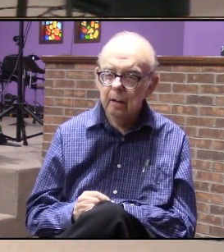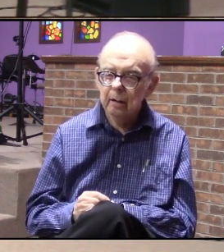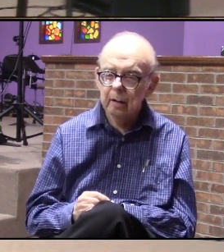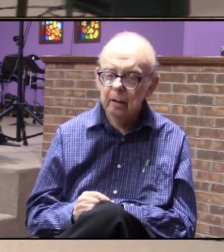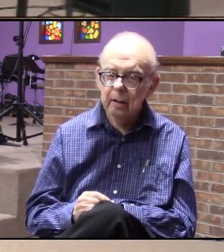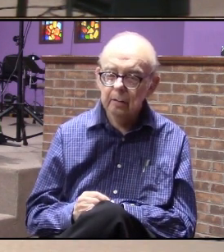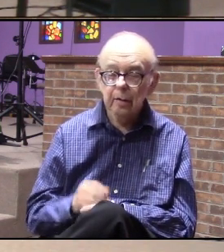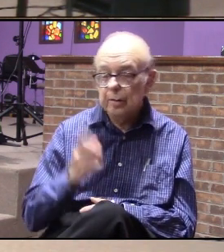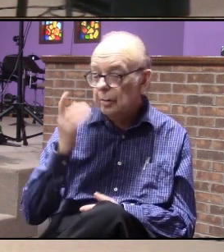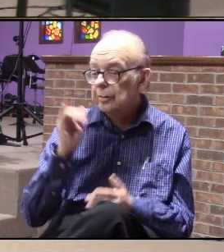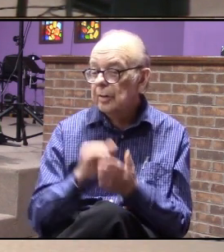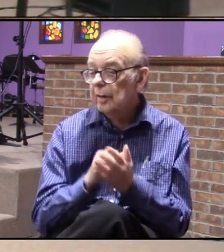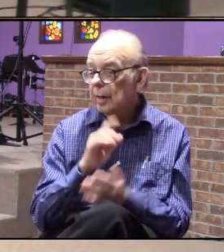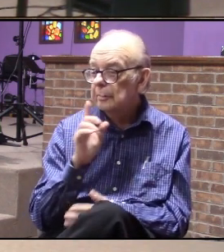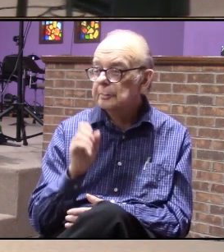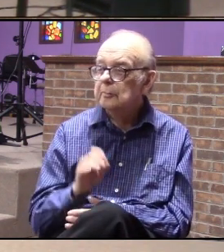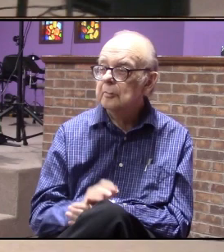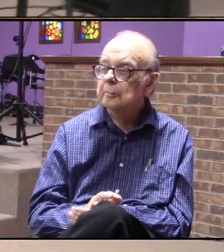Do you understand?